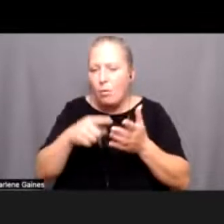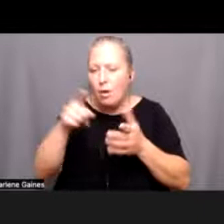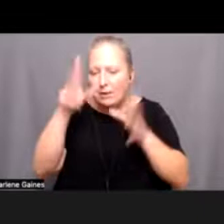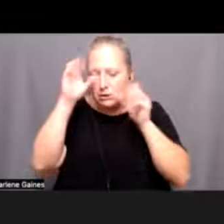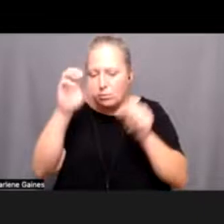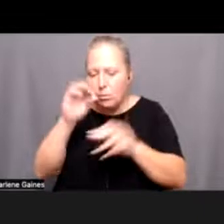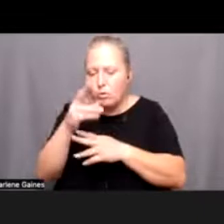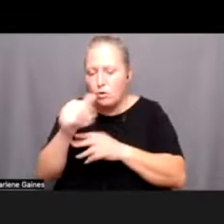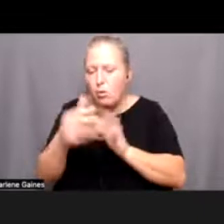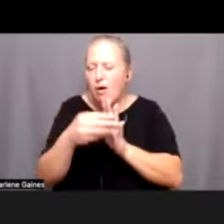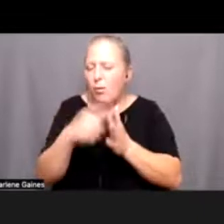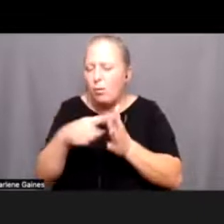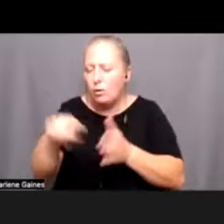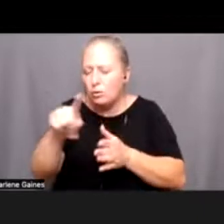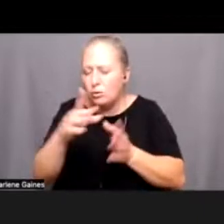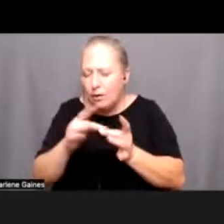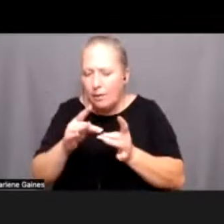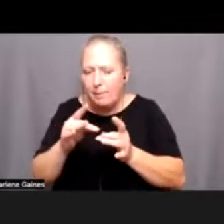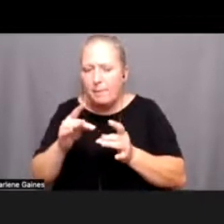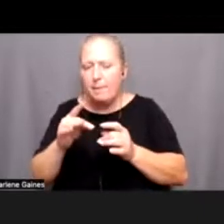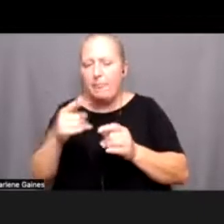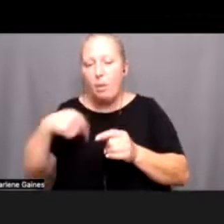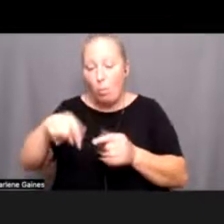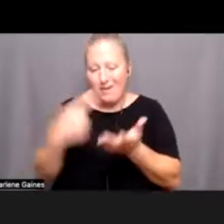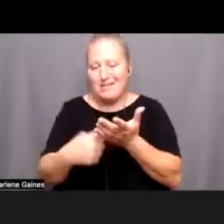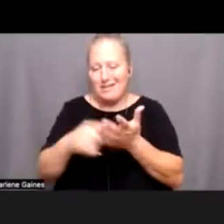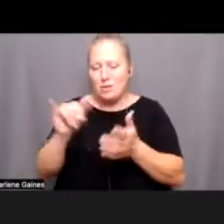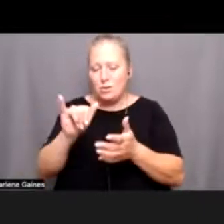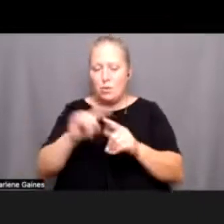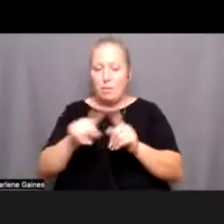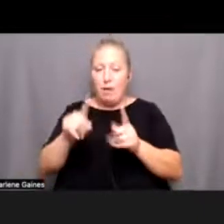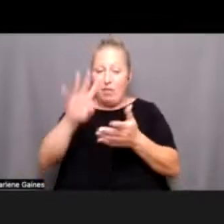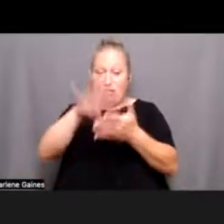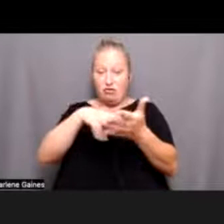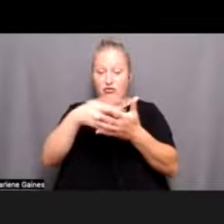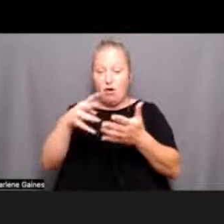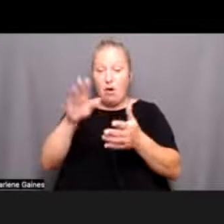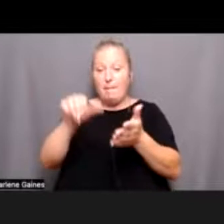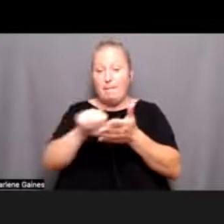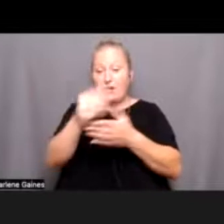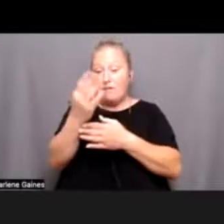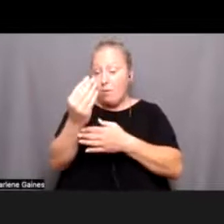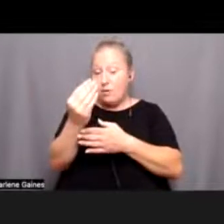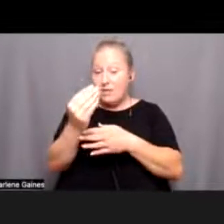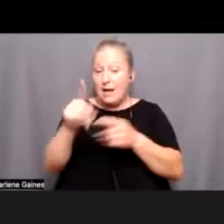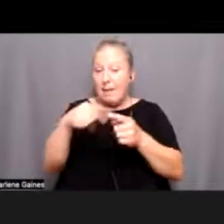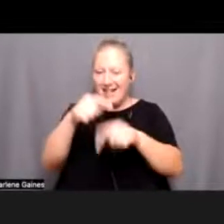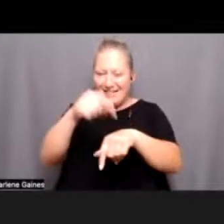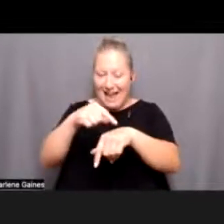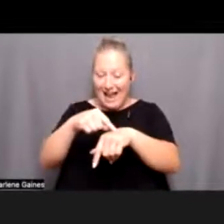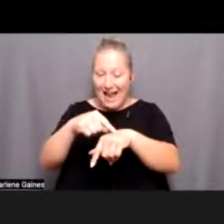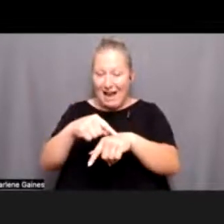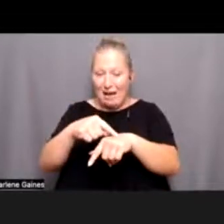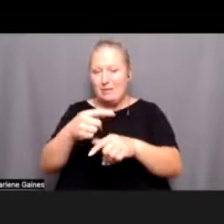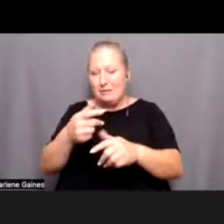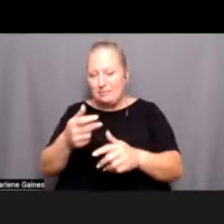Superintendent Ochoa. And I know that we discussed this as well, but the chart on kind of page 14 in terms of timing, I think is something